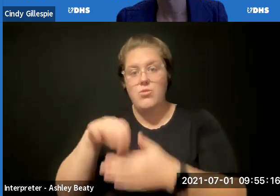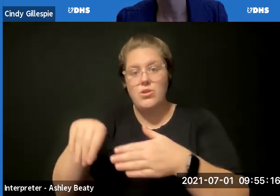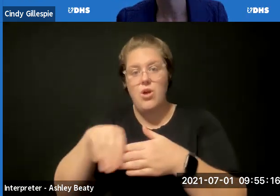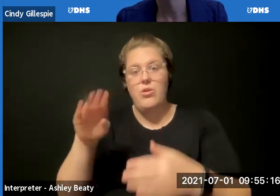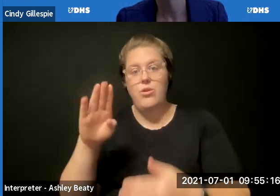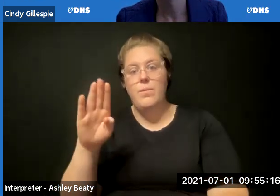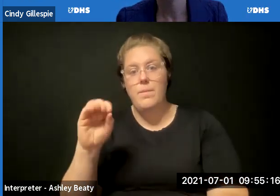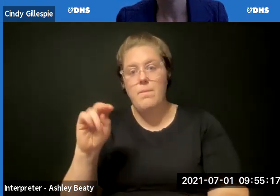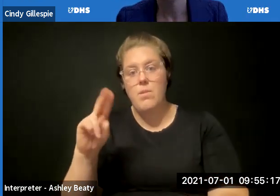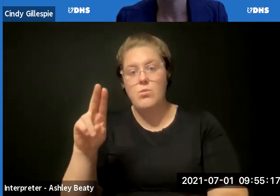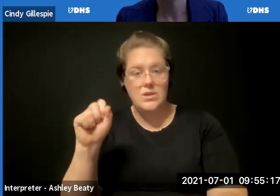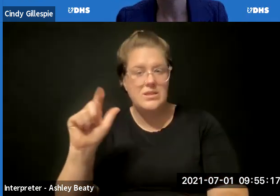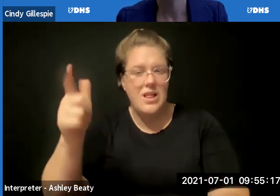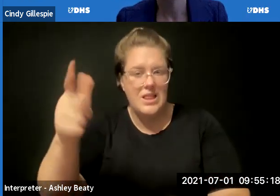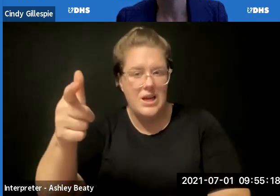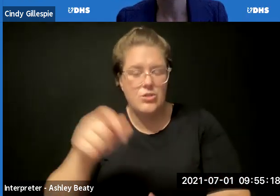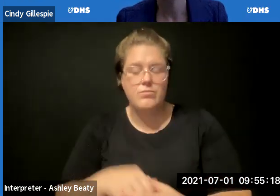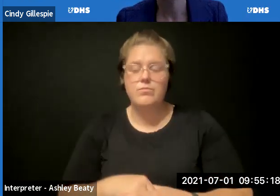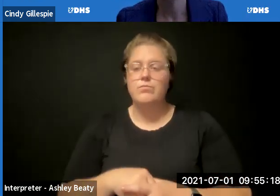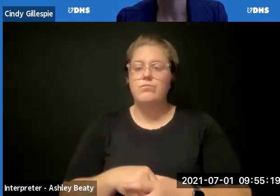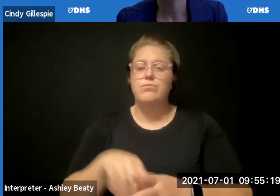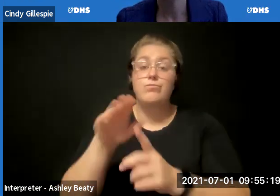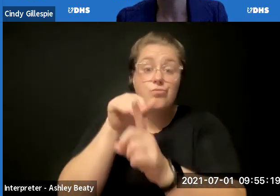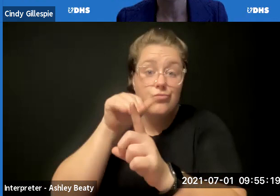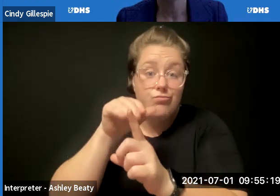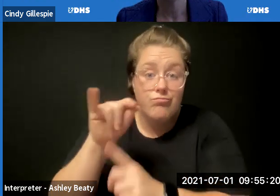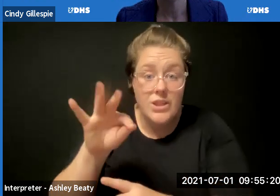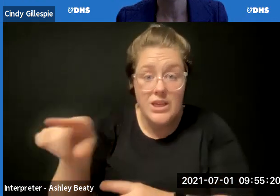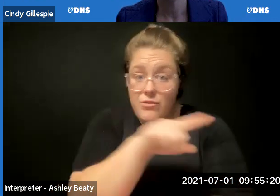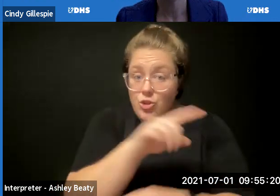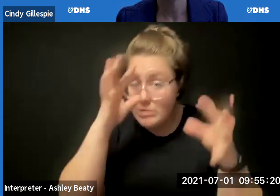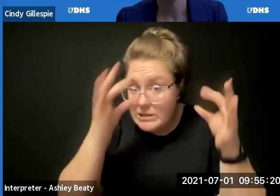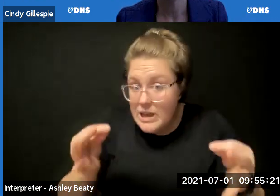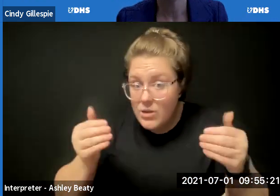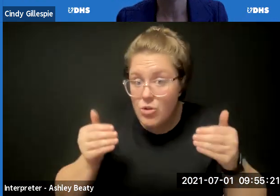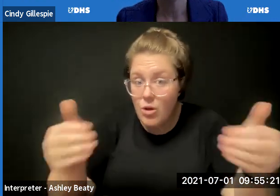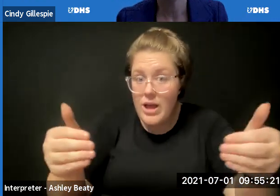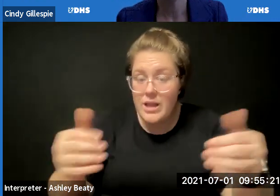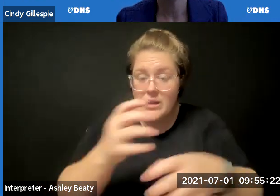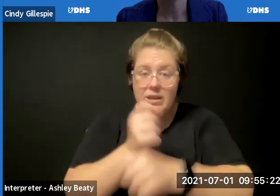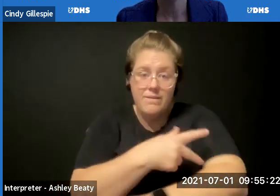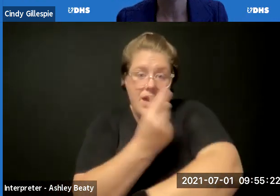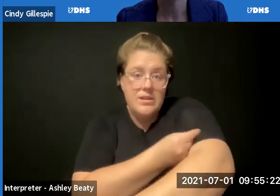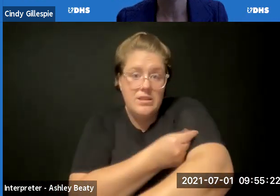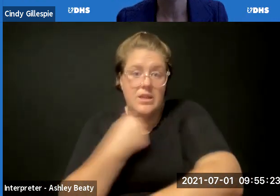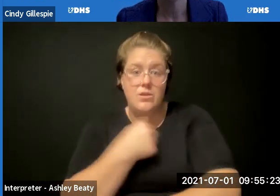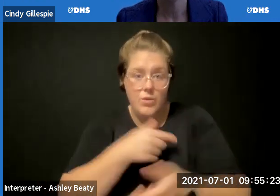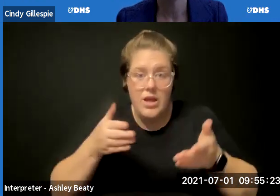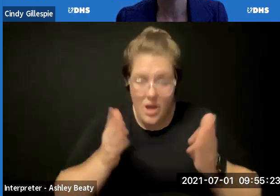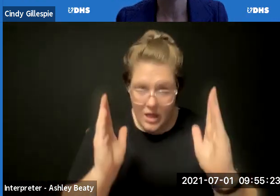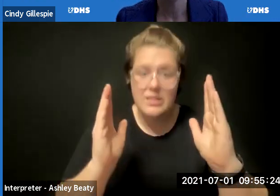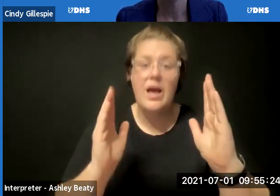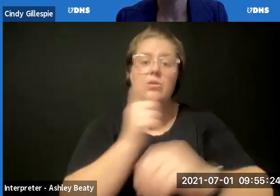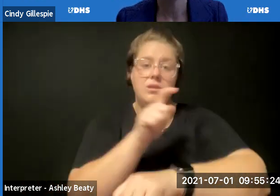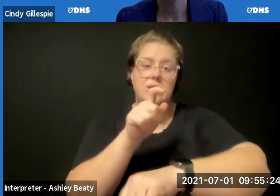as a reminder, if you do decide to go ahead and get vaccinated, we do allow folks to get time off work to do that, because we want to support you